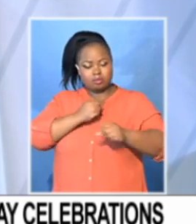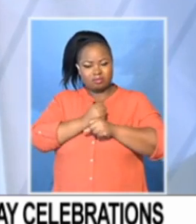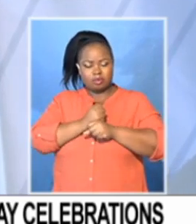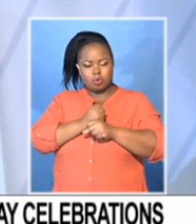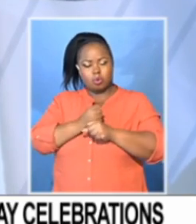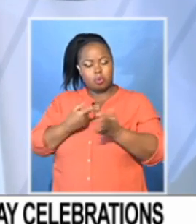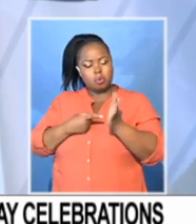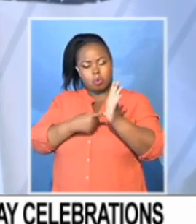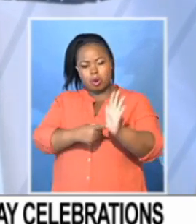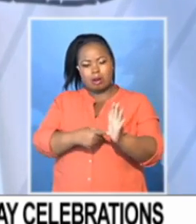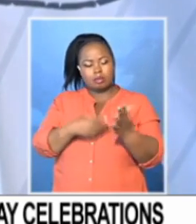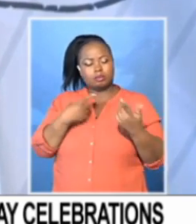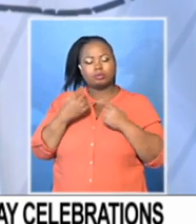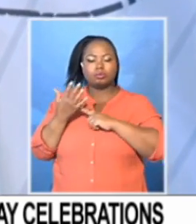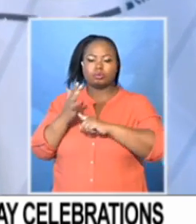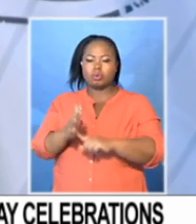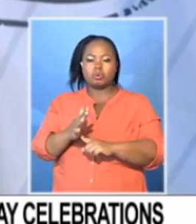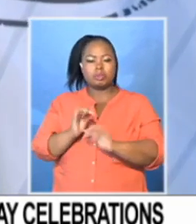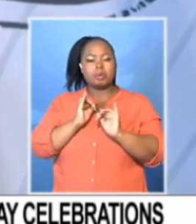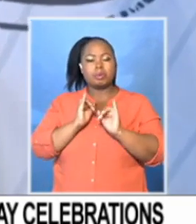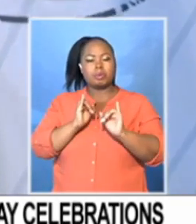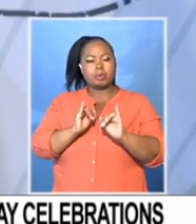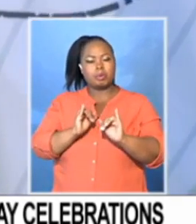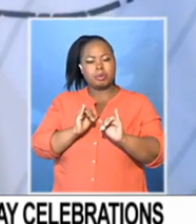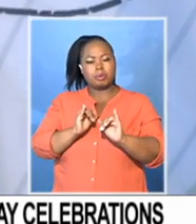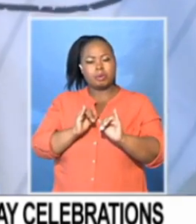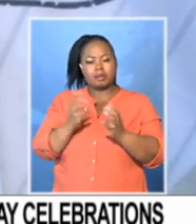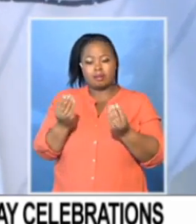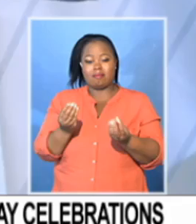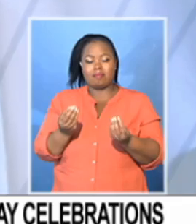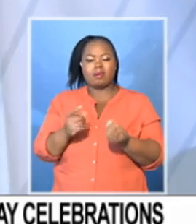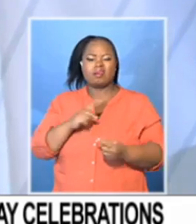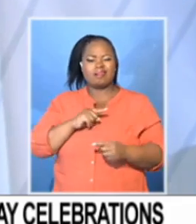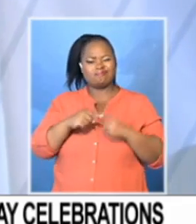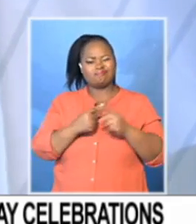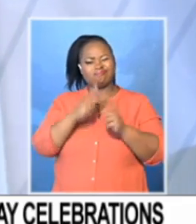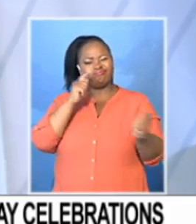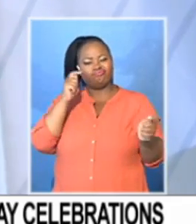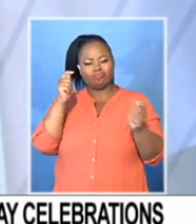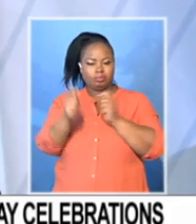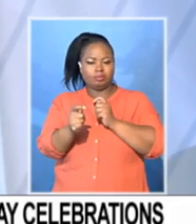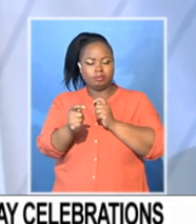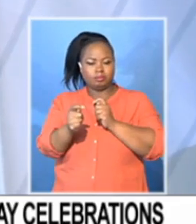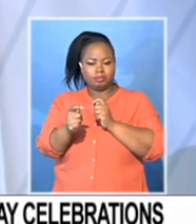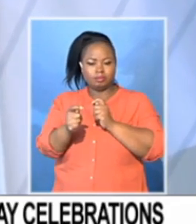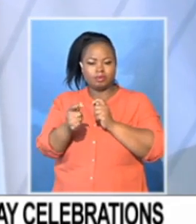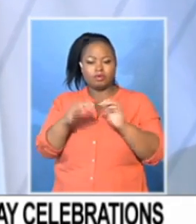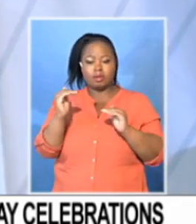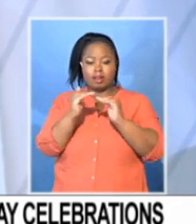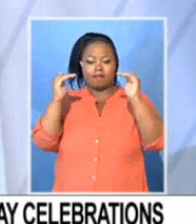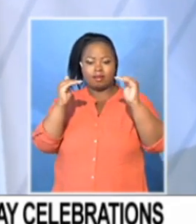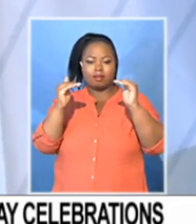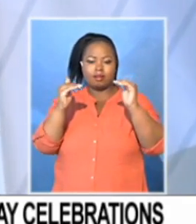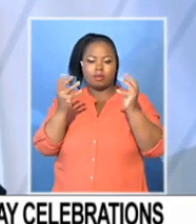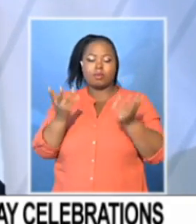paints a bleak picture with regards to transformation at the level